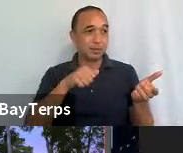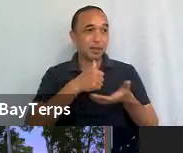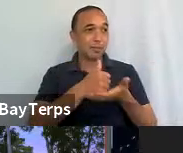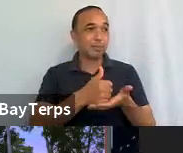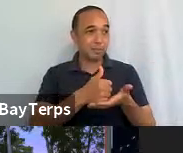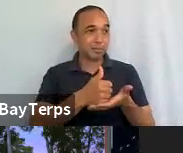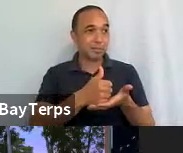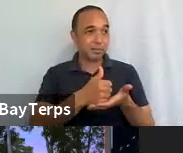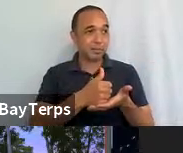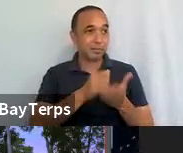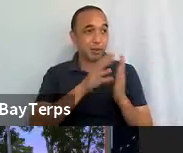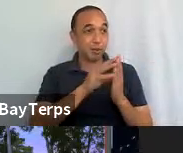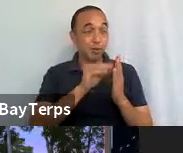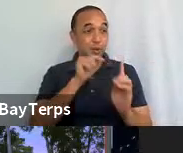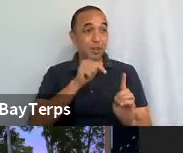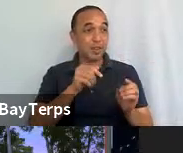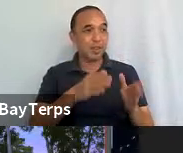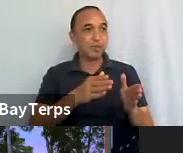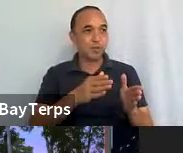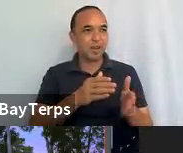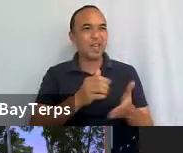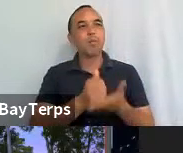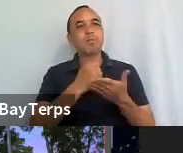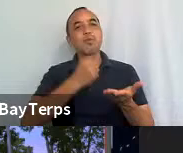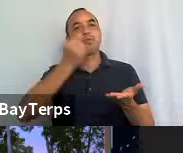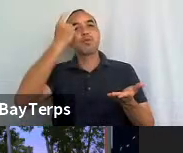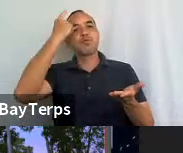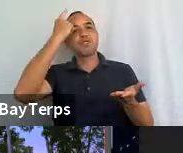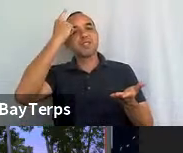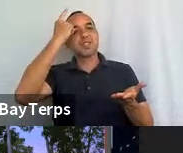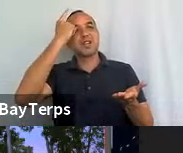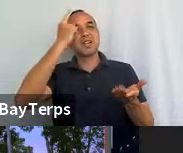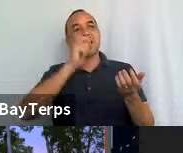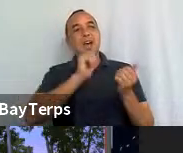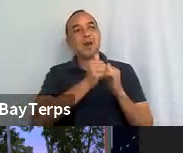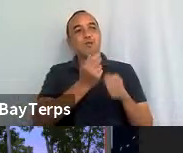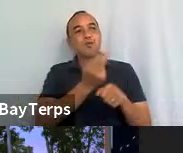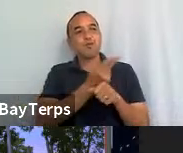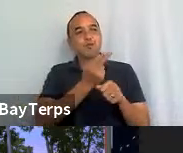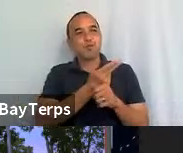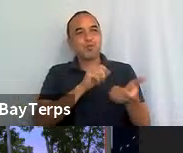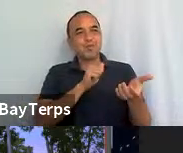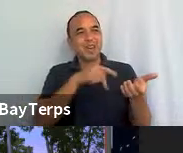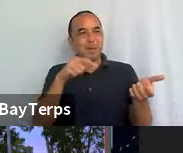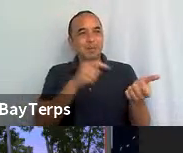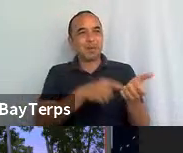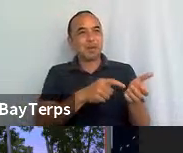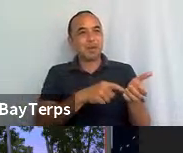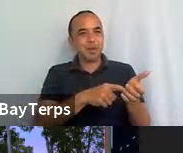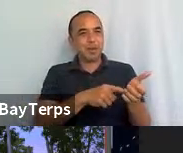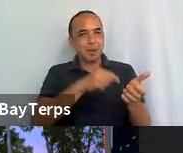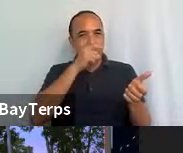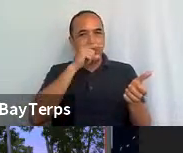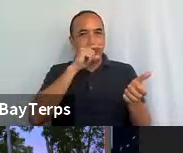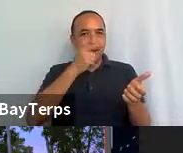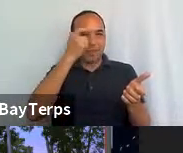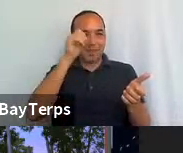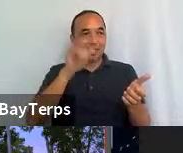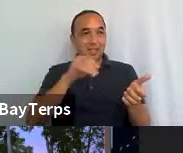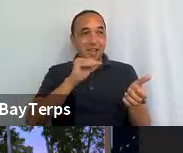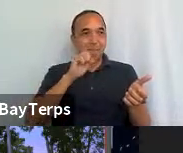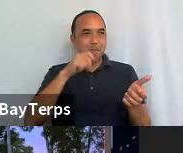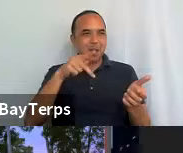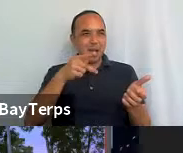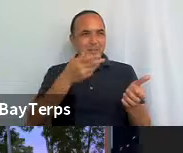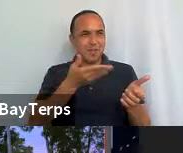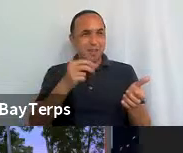way gives me a way better understanding of how to adjust those things, because that, like you said, that histogram, that like little mapping is